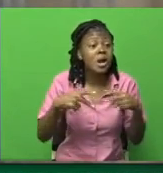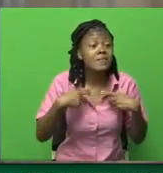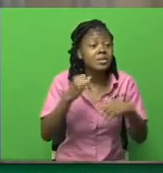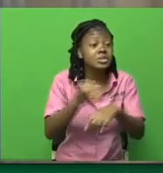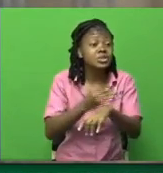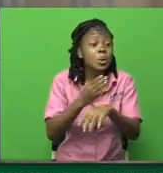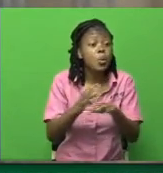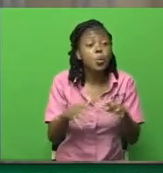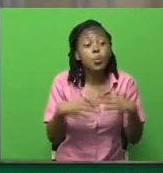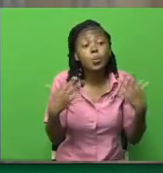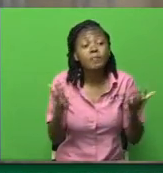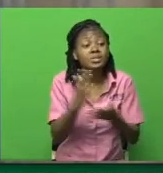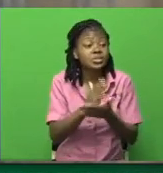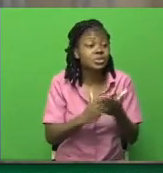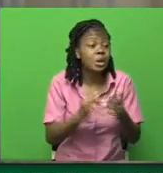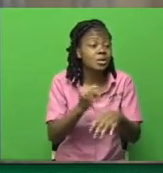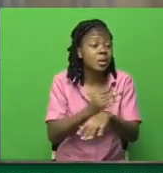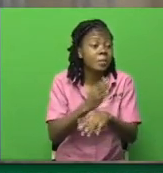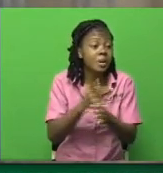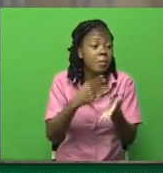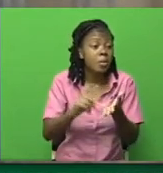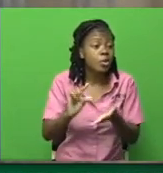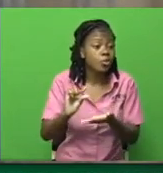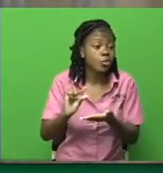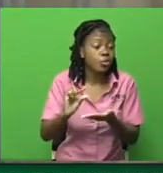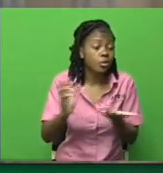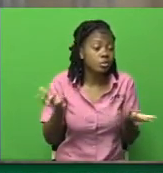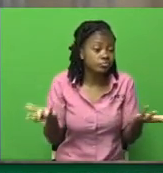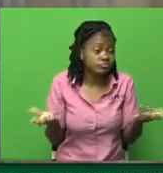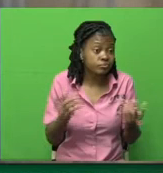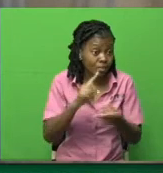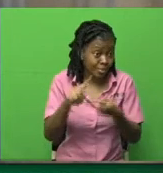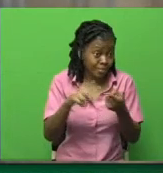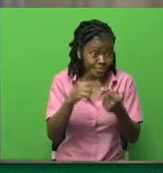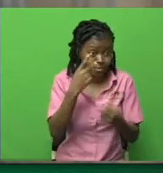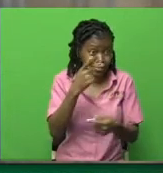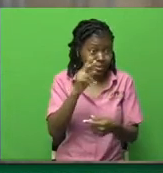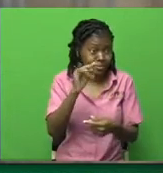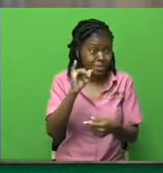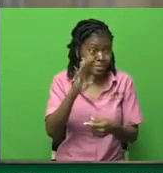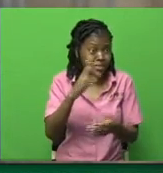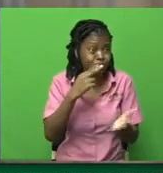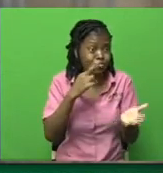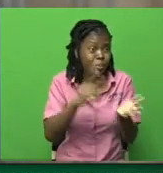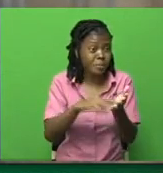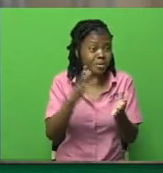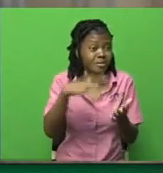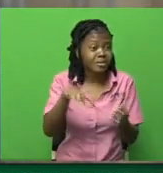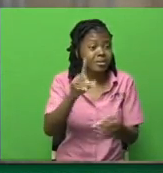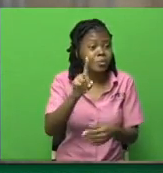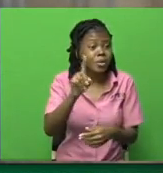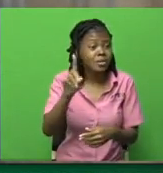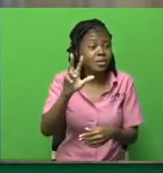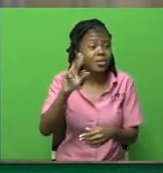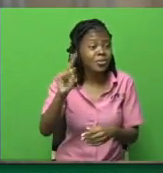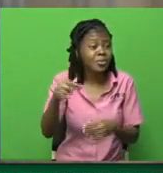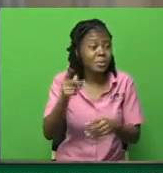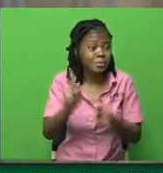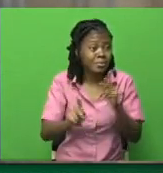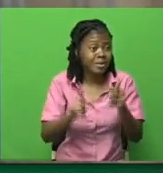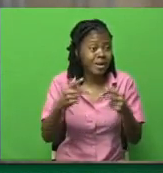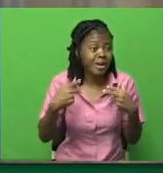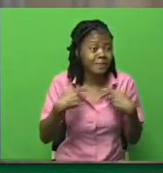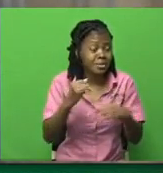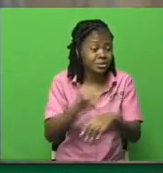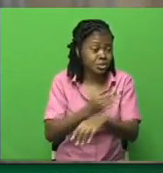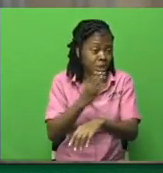based on nib reports submitted in Parliament some 113 000 persons with jobs contributing